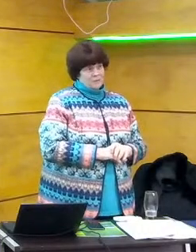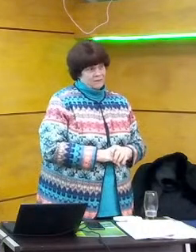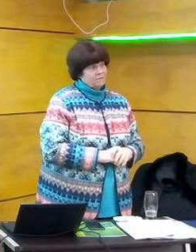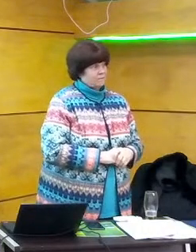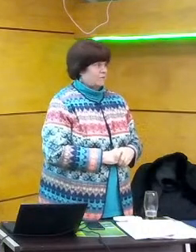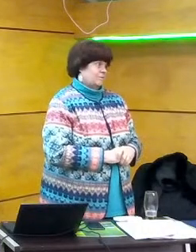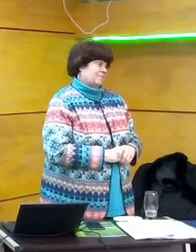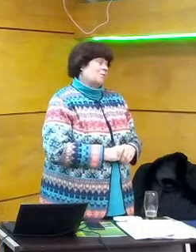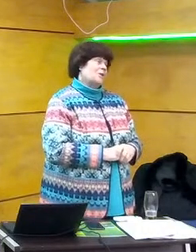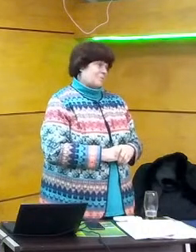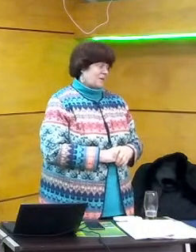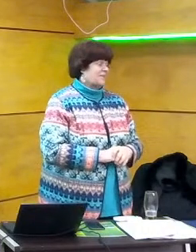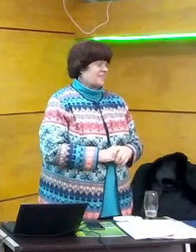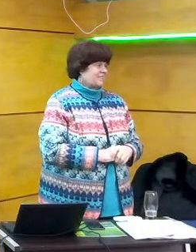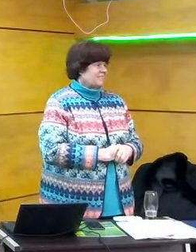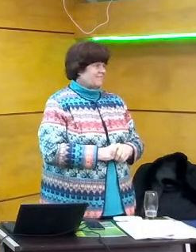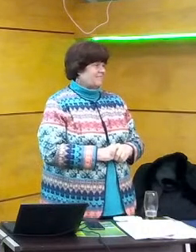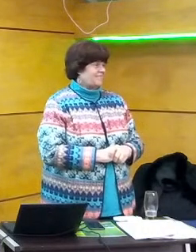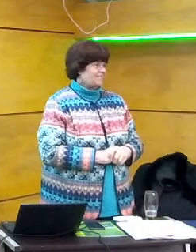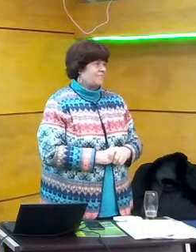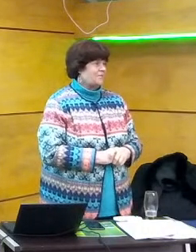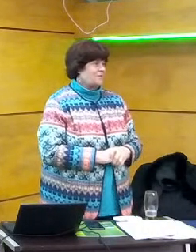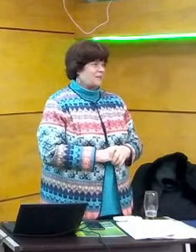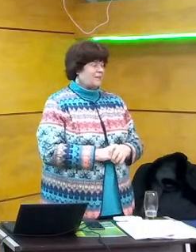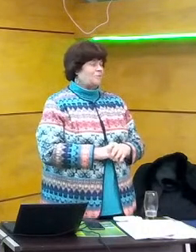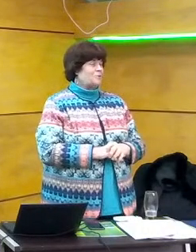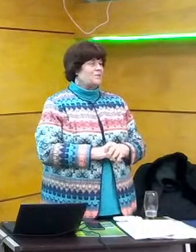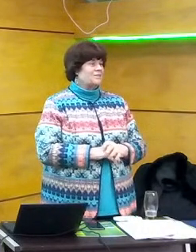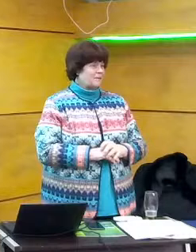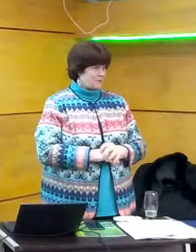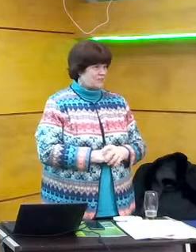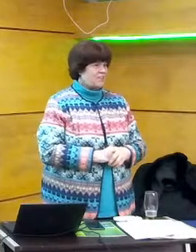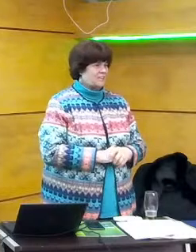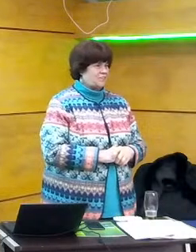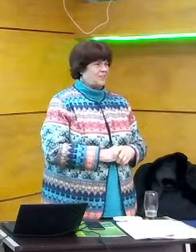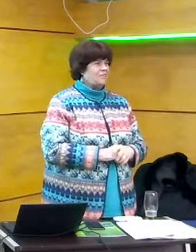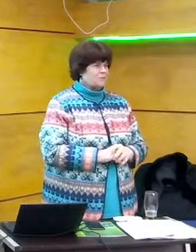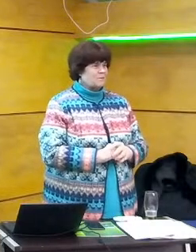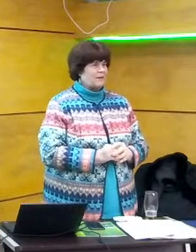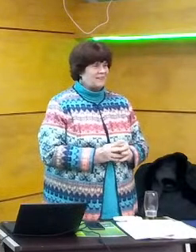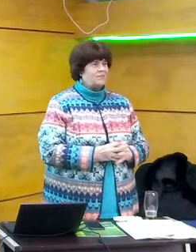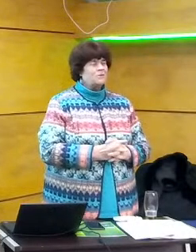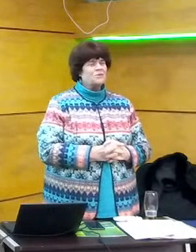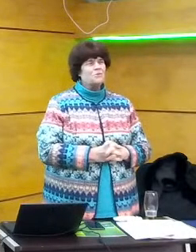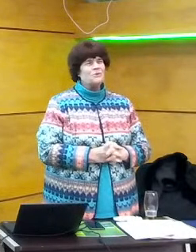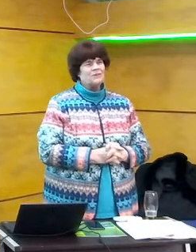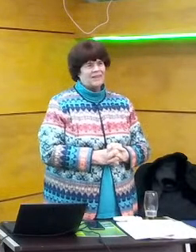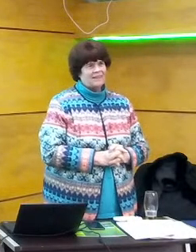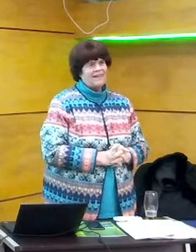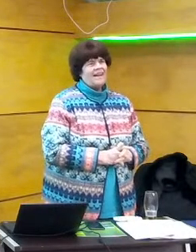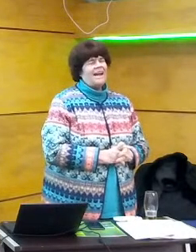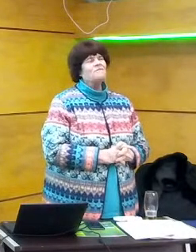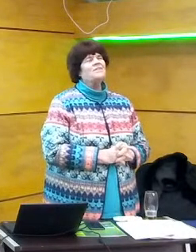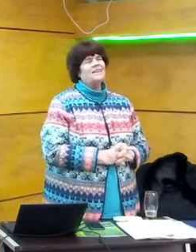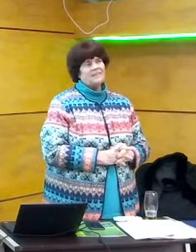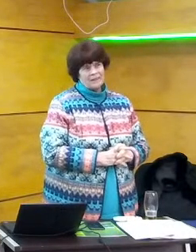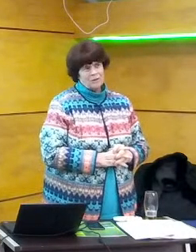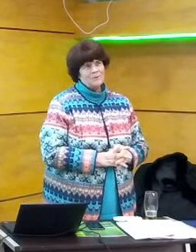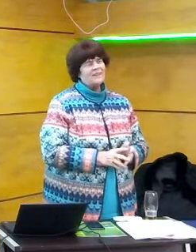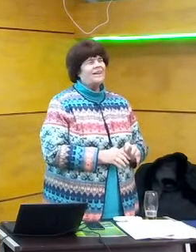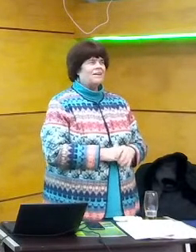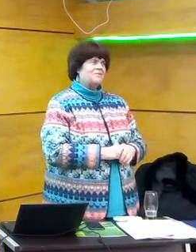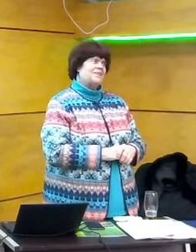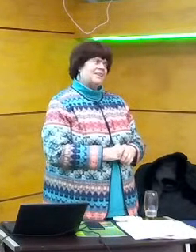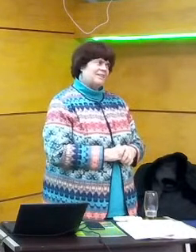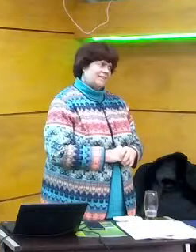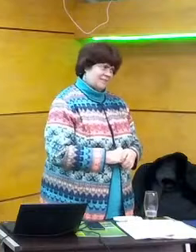a woman or an American. So it was a bit challenging. It was a bilingual school that half the day in